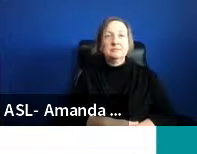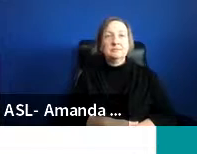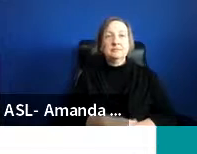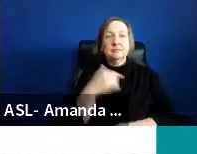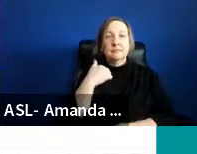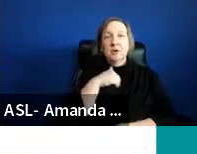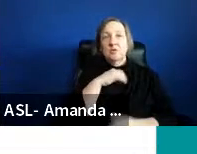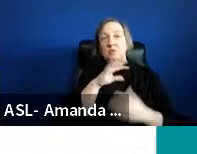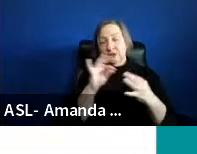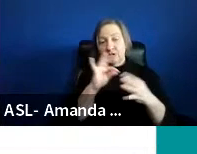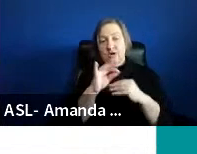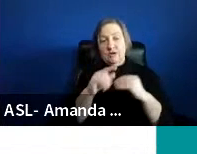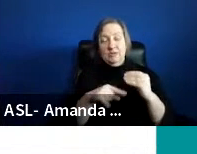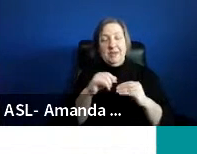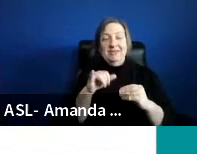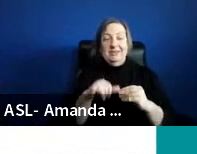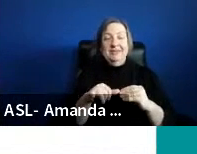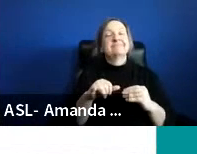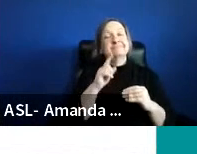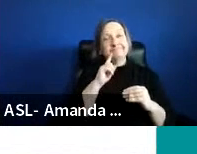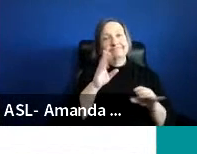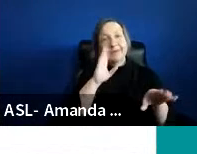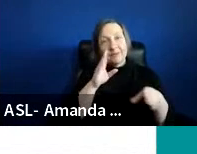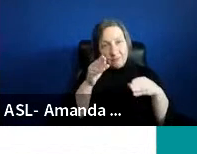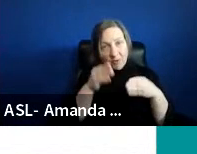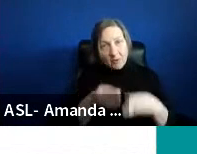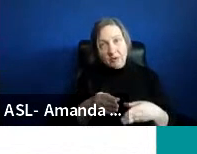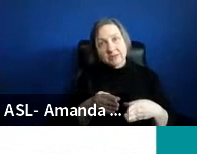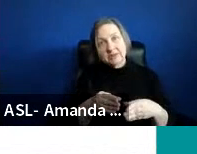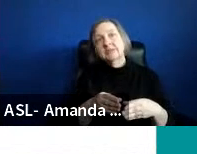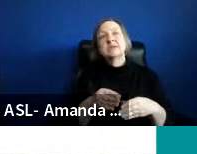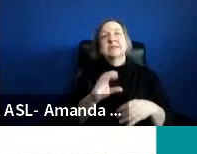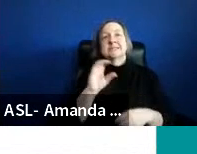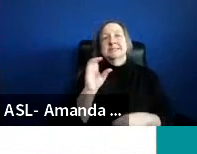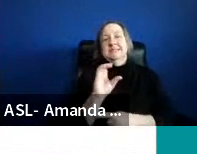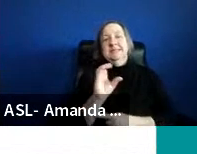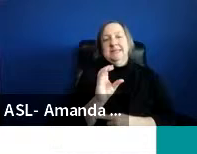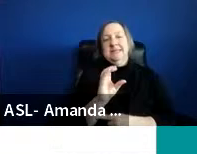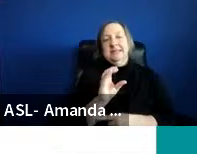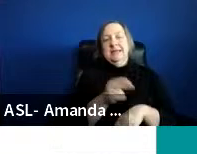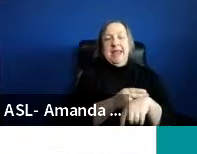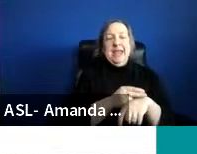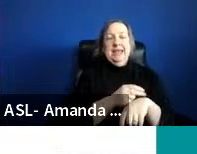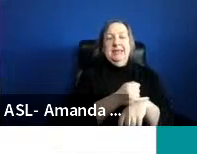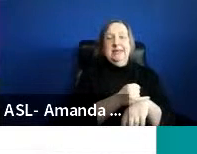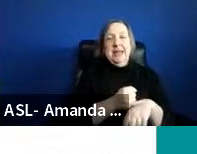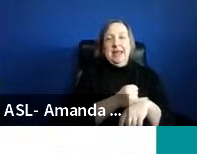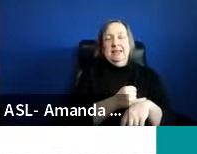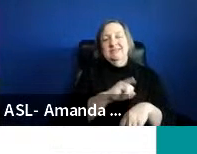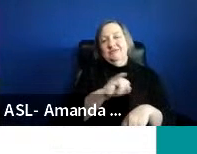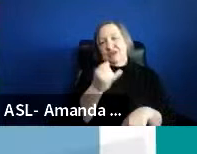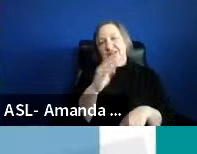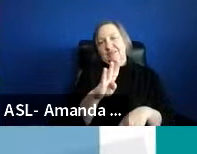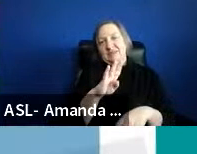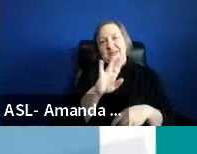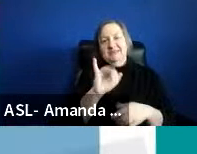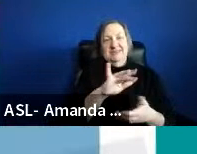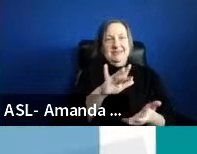We talked about the fact that this is focused on focus area C, Hayden Island, at the center of it. Next.